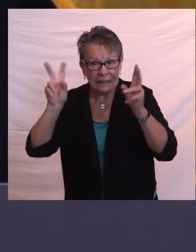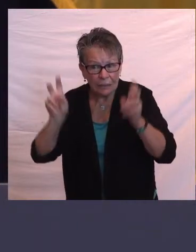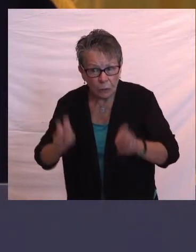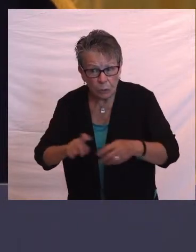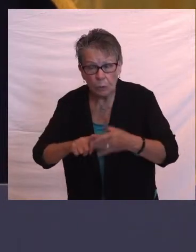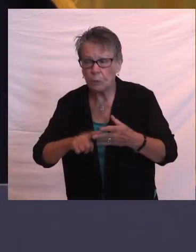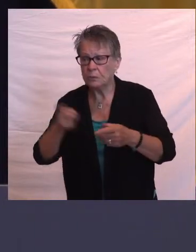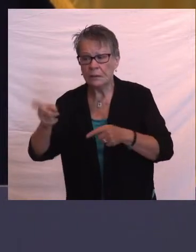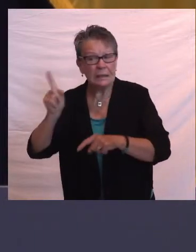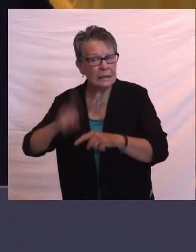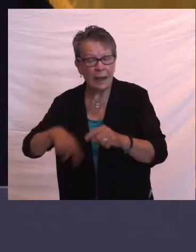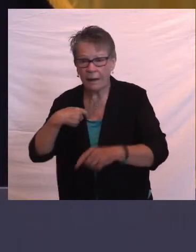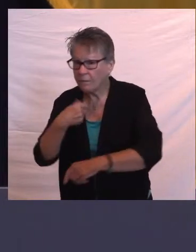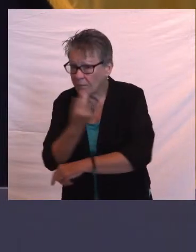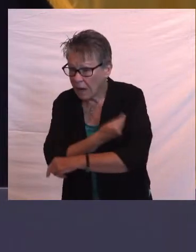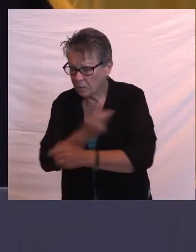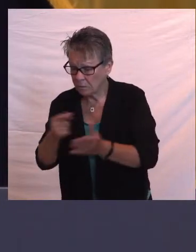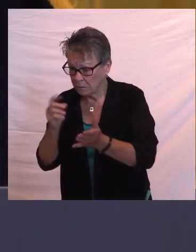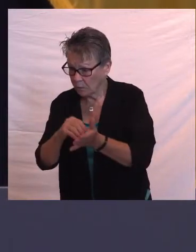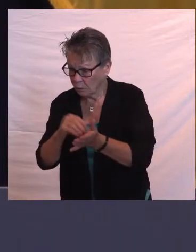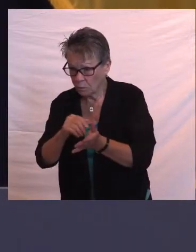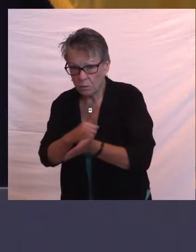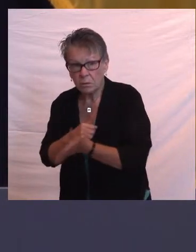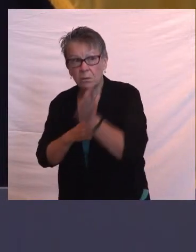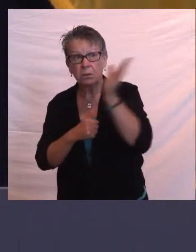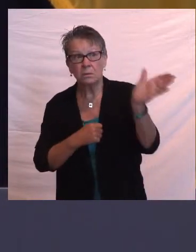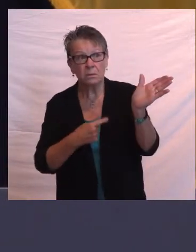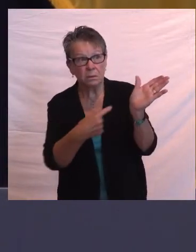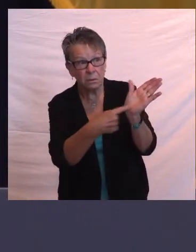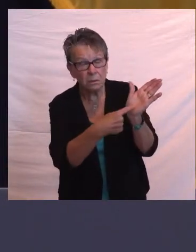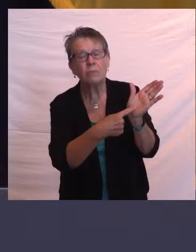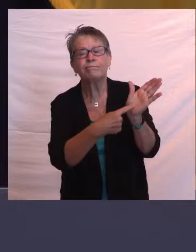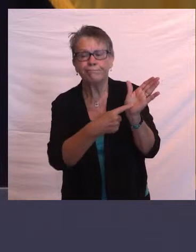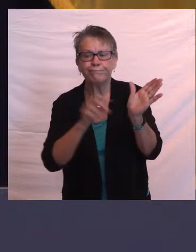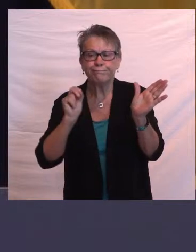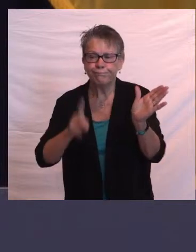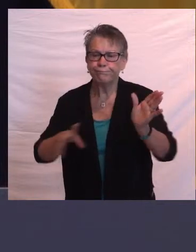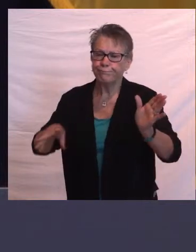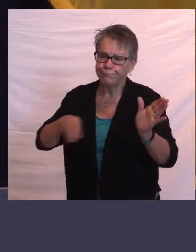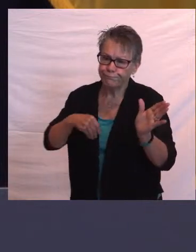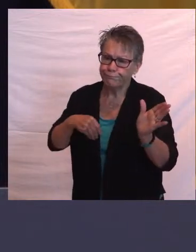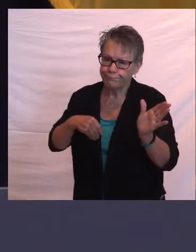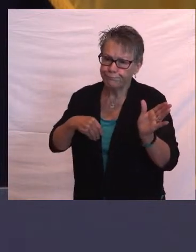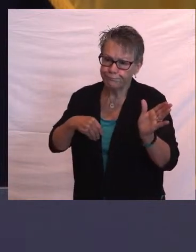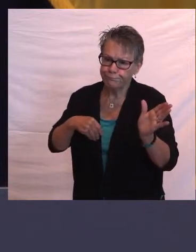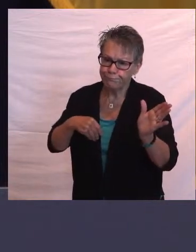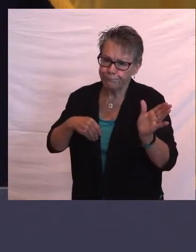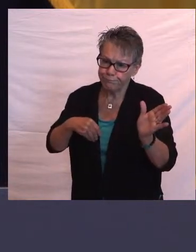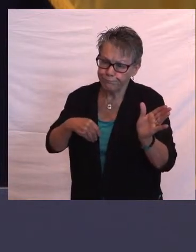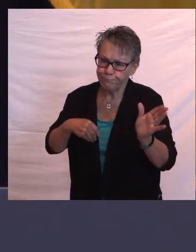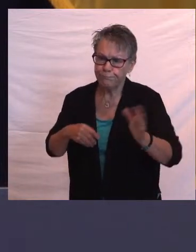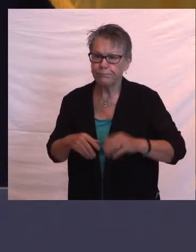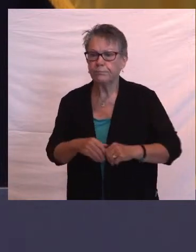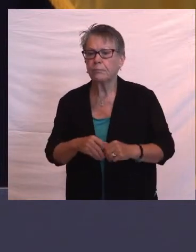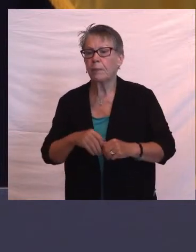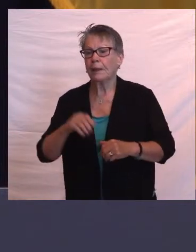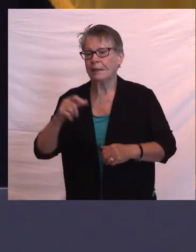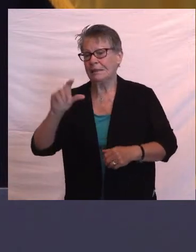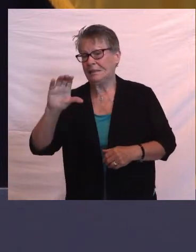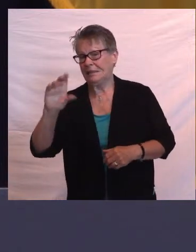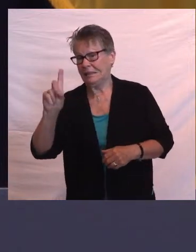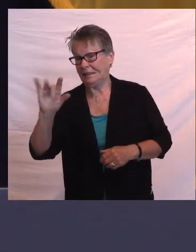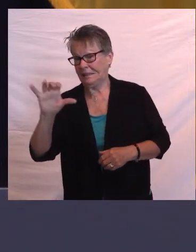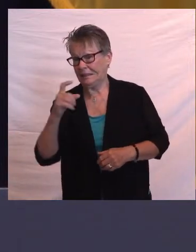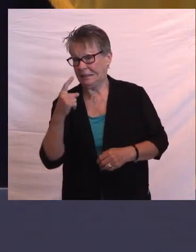though the new CDC data shows that students wearing masks have fewer outbreaks in schools,